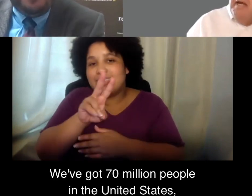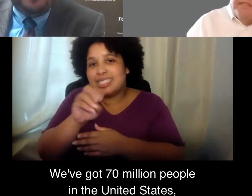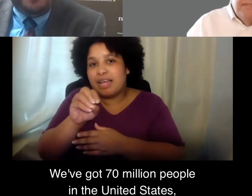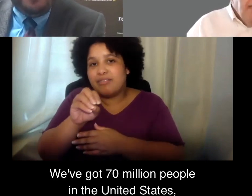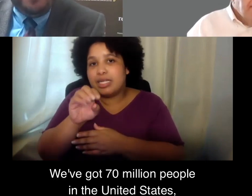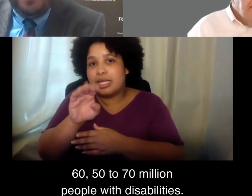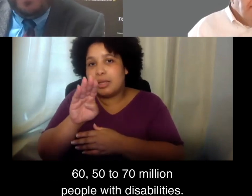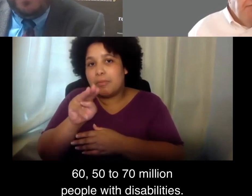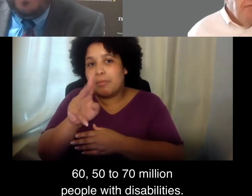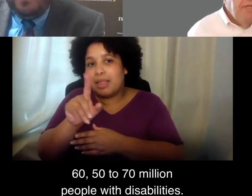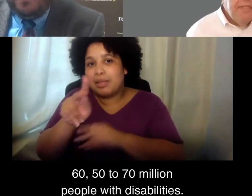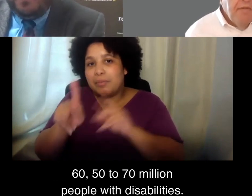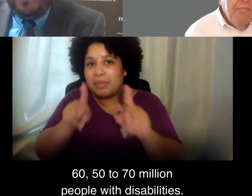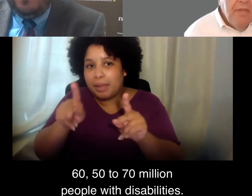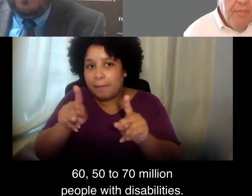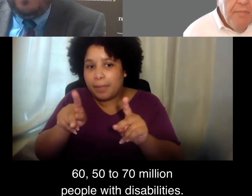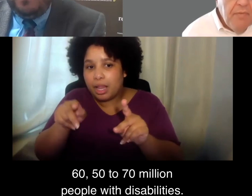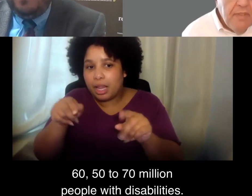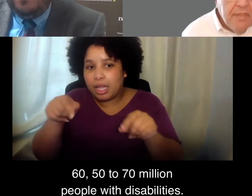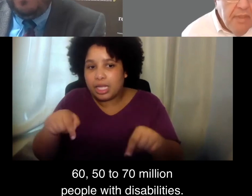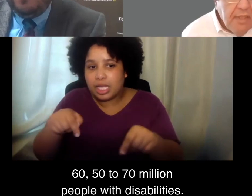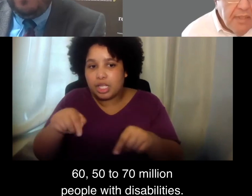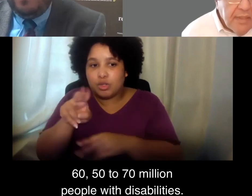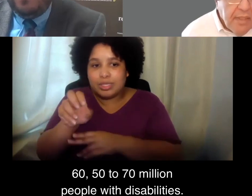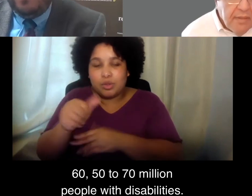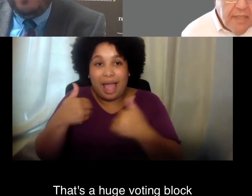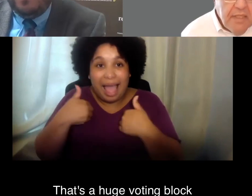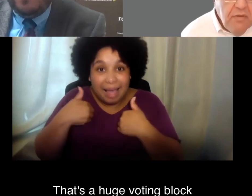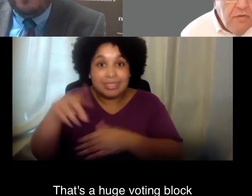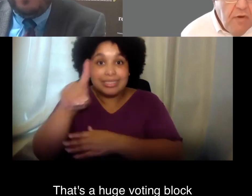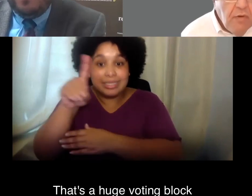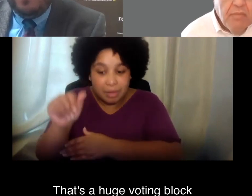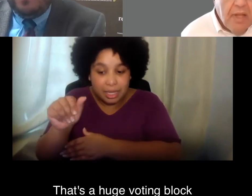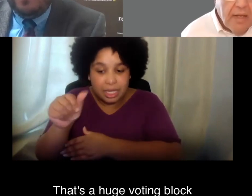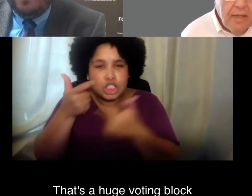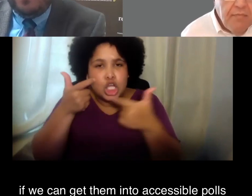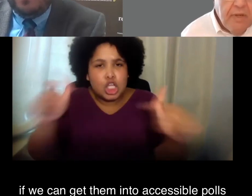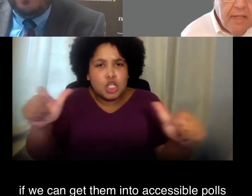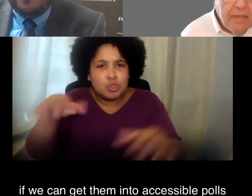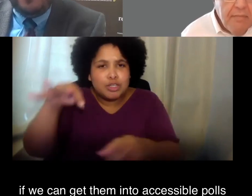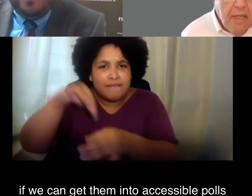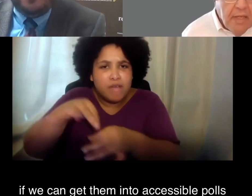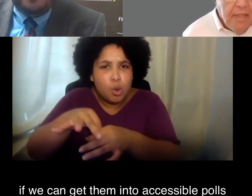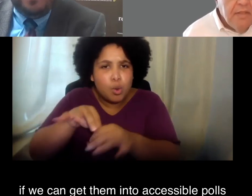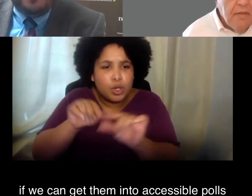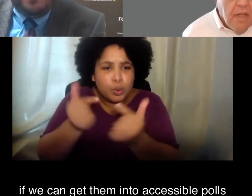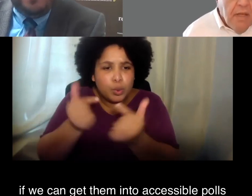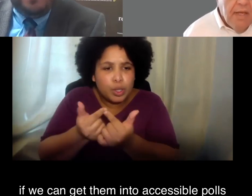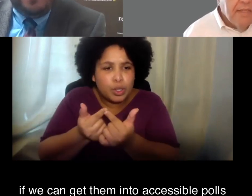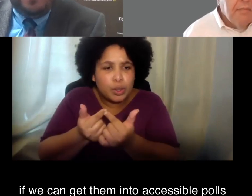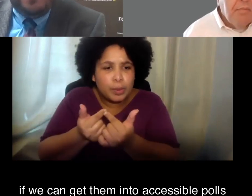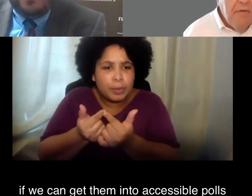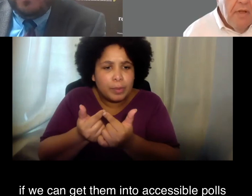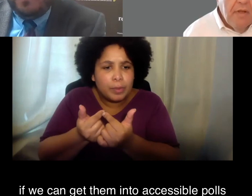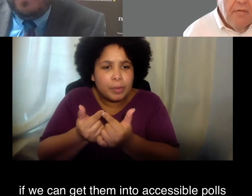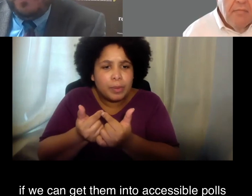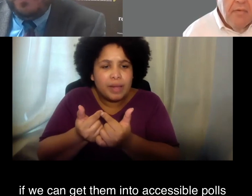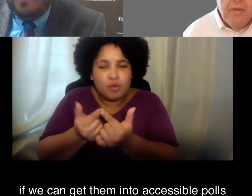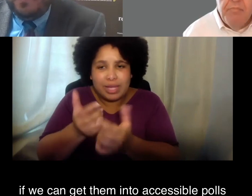the United States, 50 to 70 million people with disabilities. That's a huge voting block if we can get them into